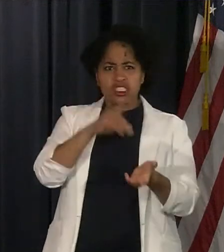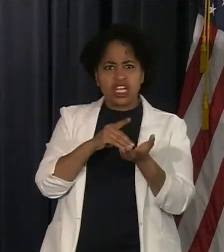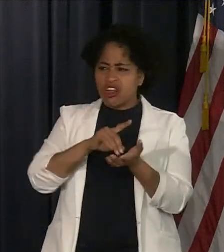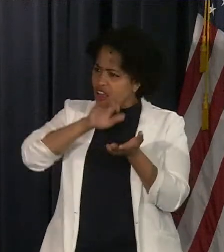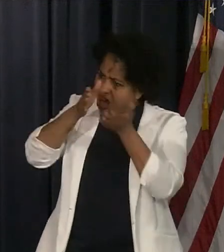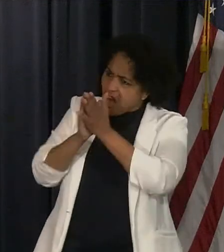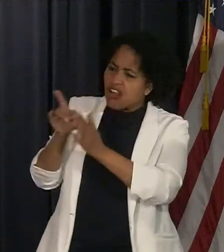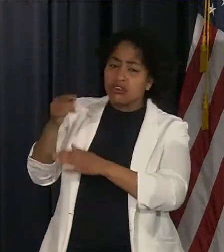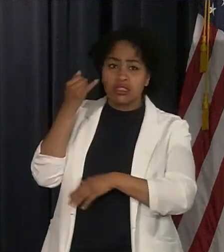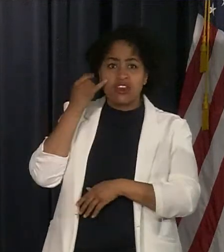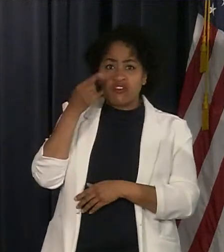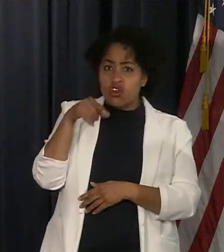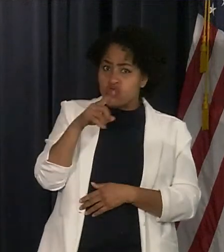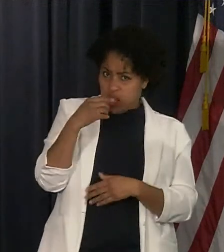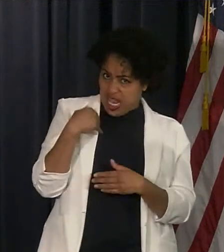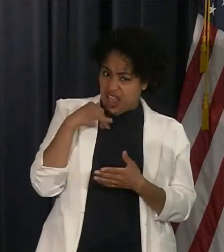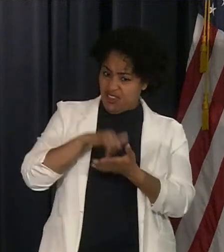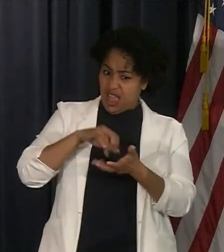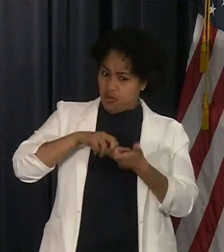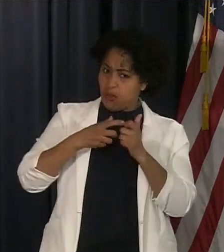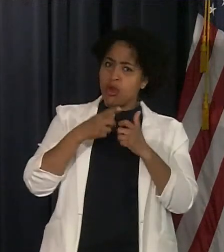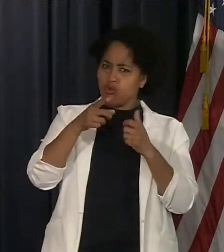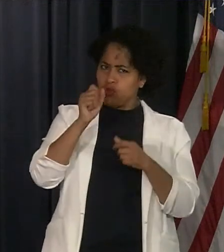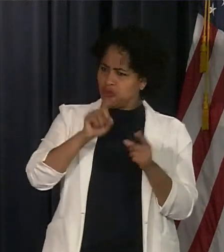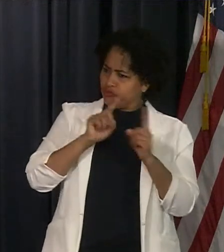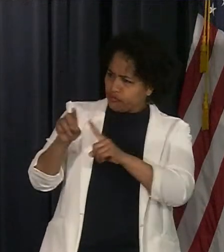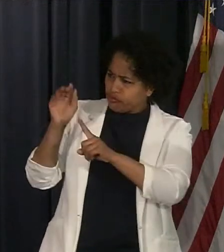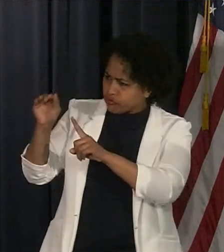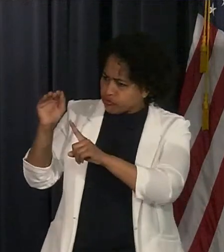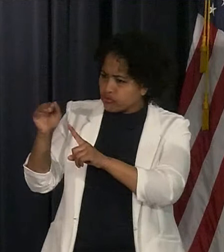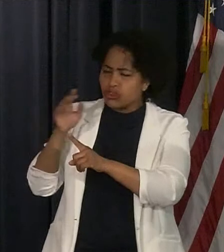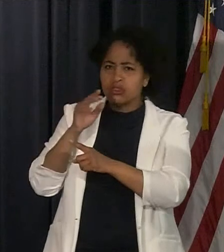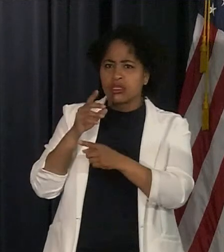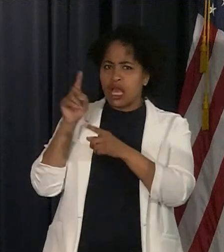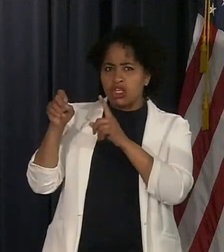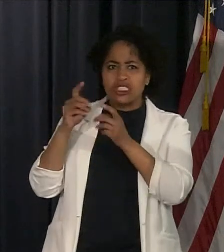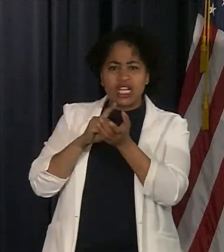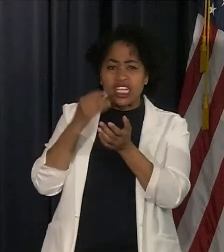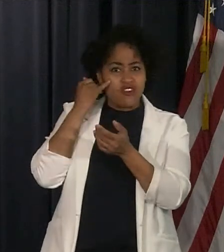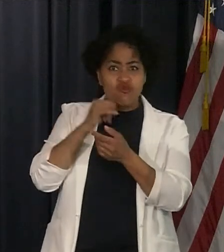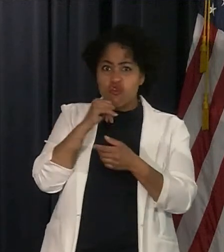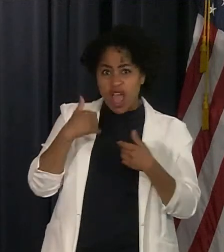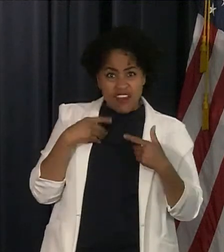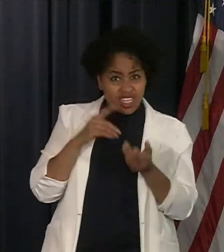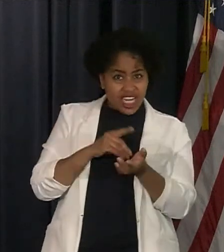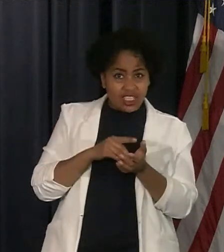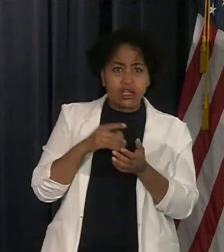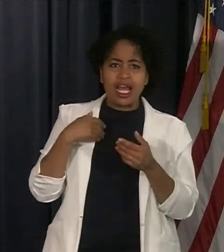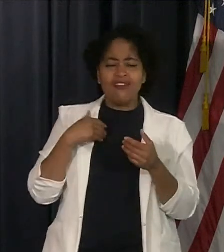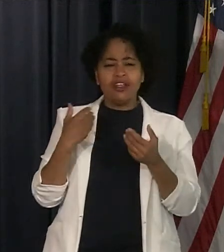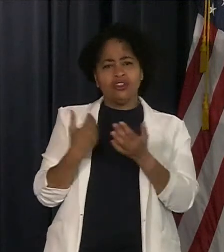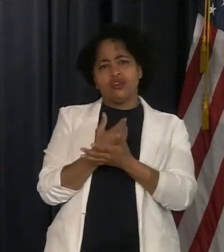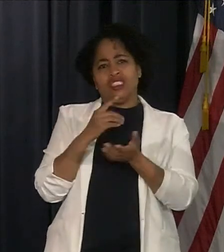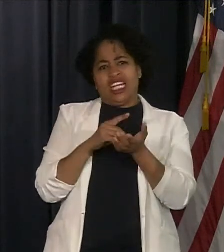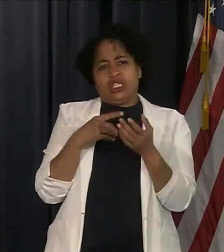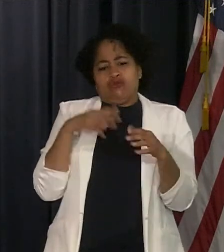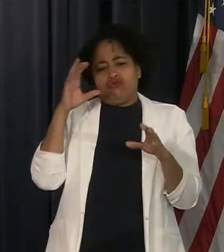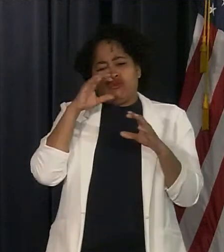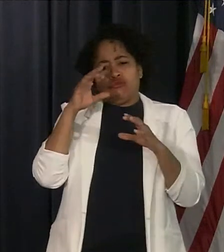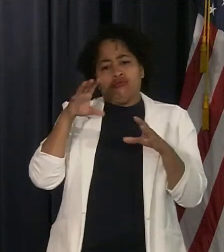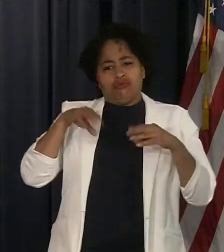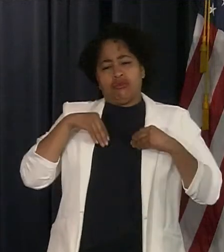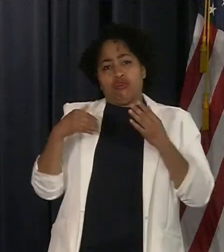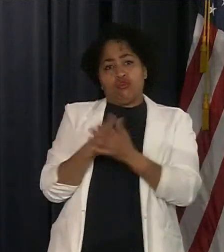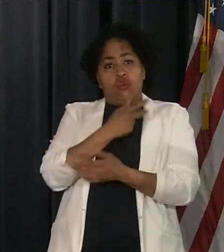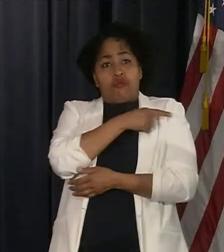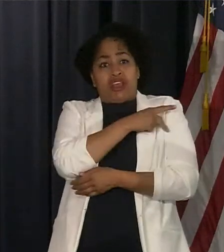physician now. If you don't, you go to the city website, because we have a number of primary care doctors taking new patients. But the vast majority of folks who have